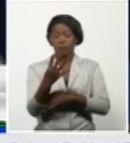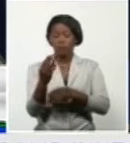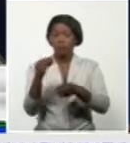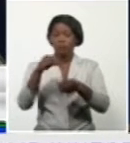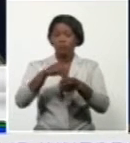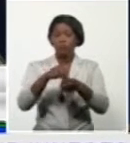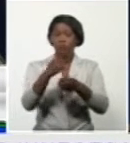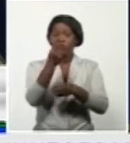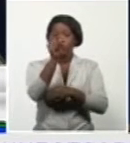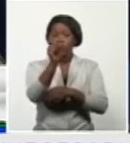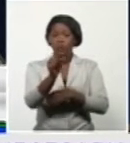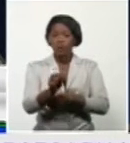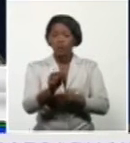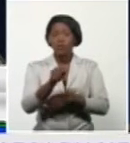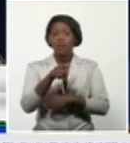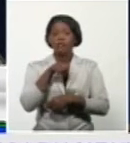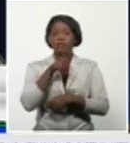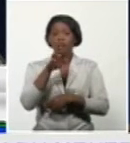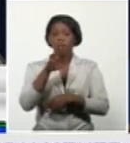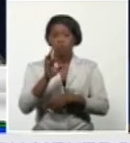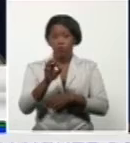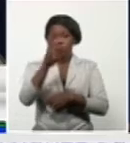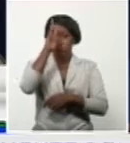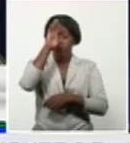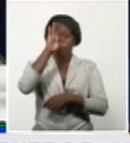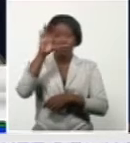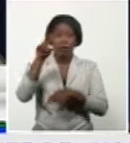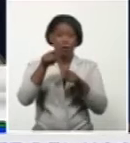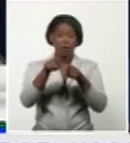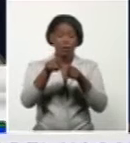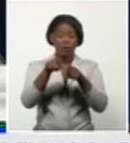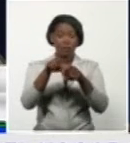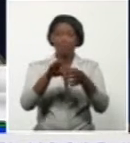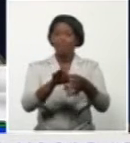addition of 1 patient at the Salvador Allende